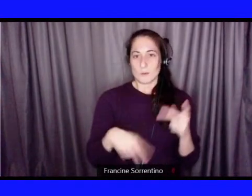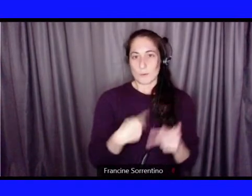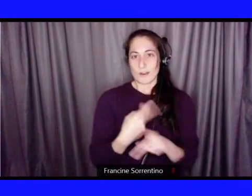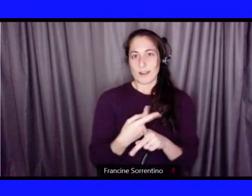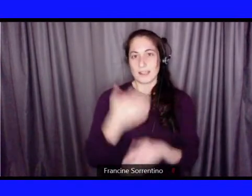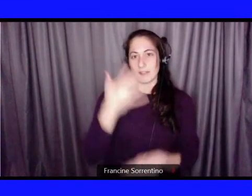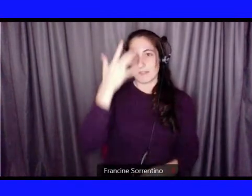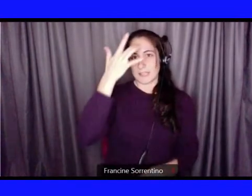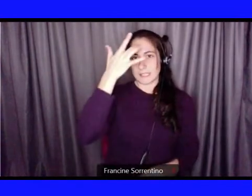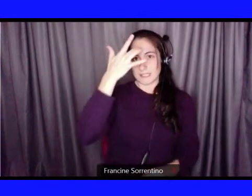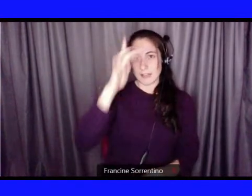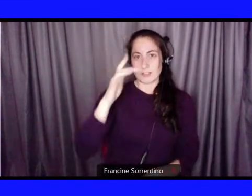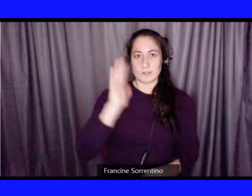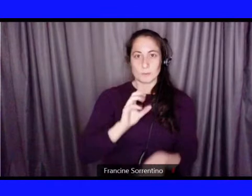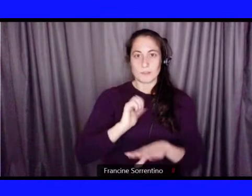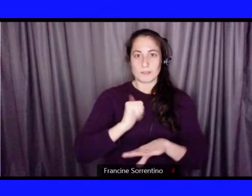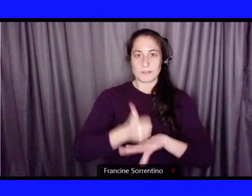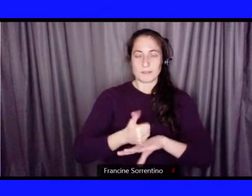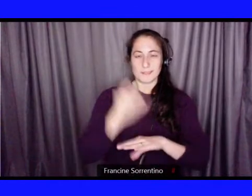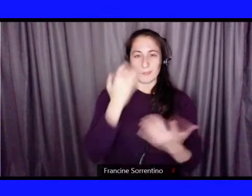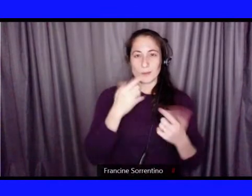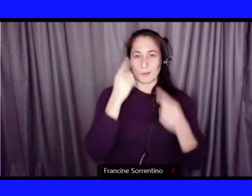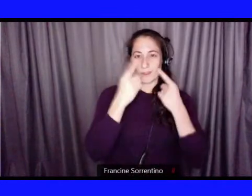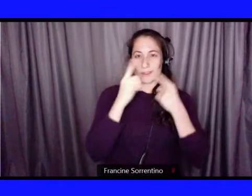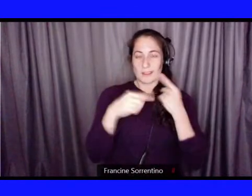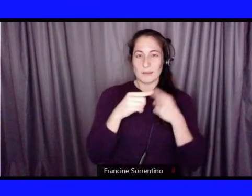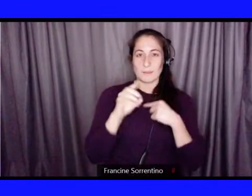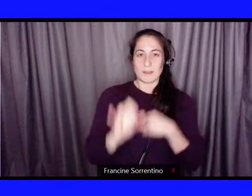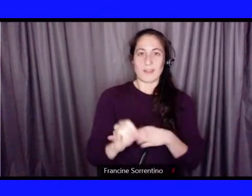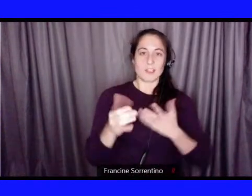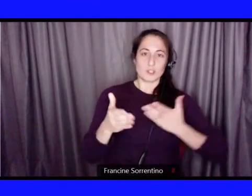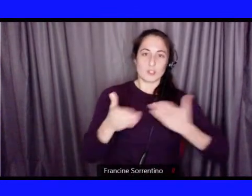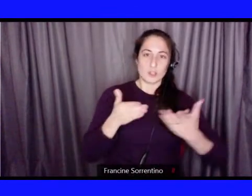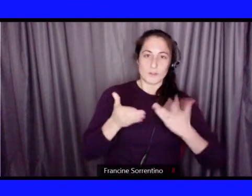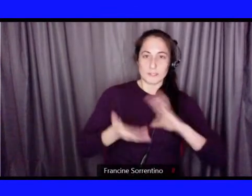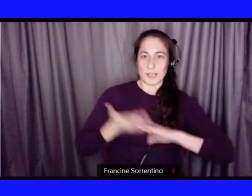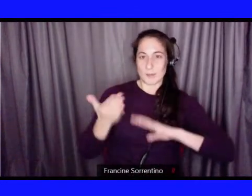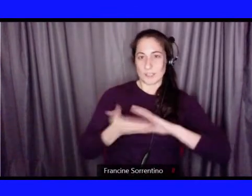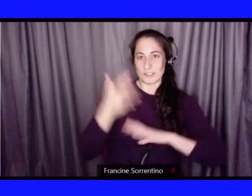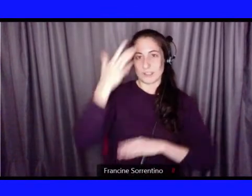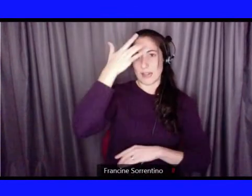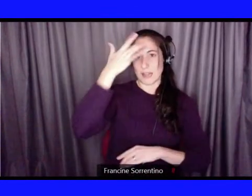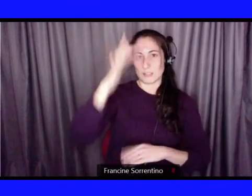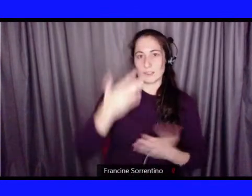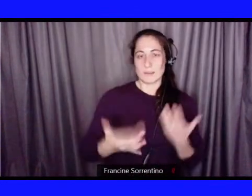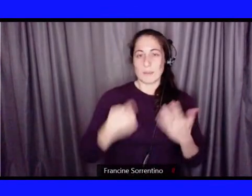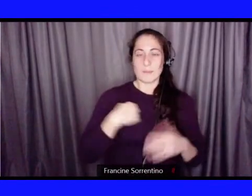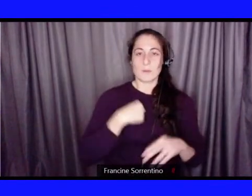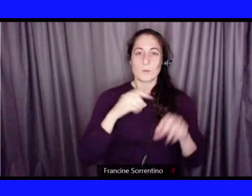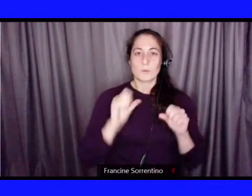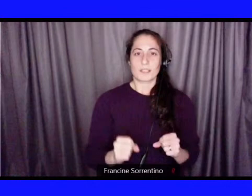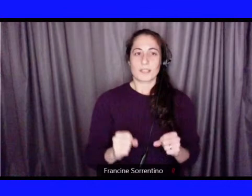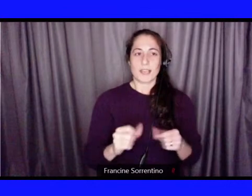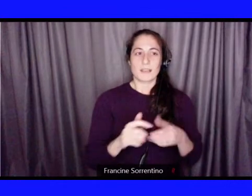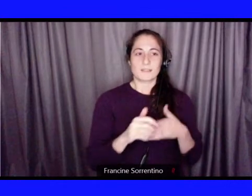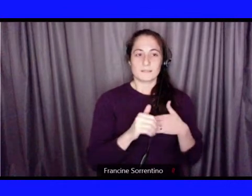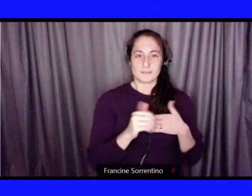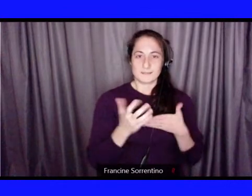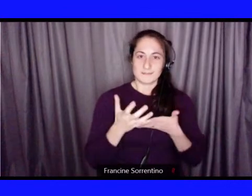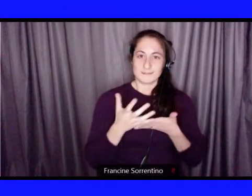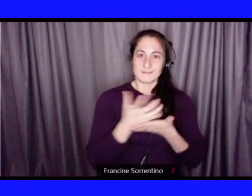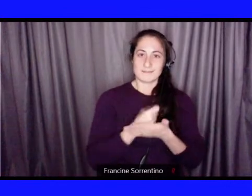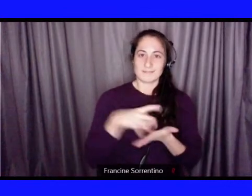that she gave during your presentation, Matt. Is that correct, or is there anything else? I believe so.